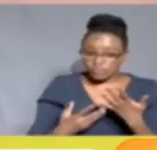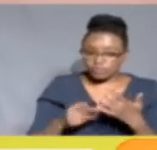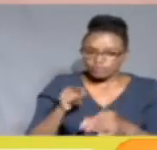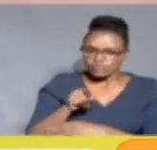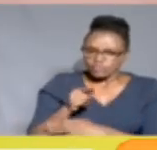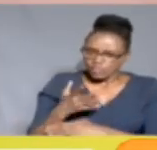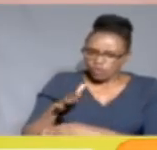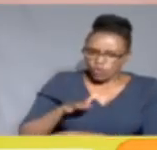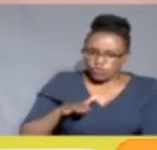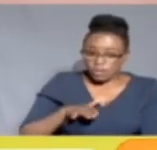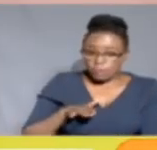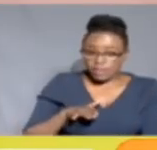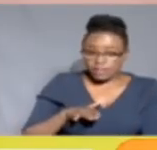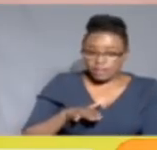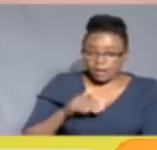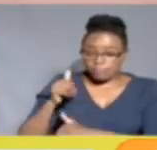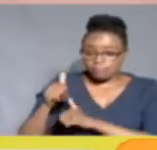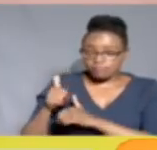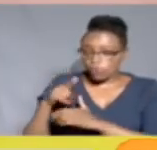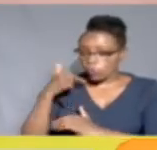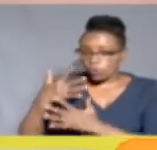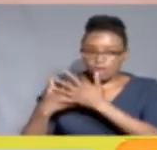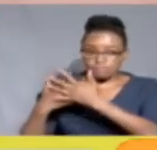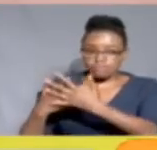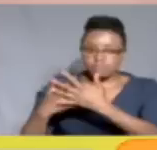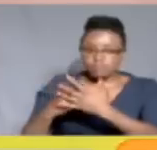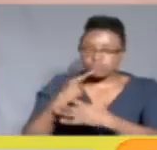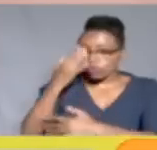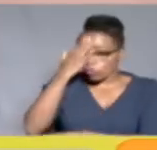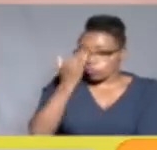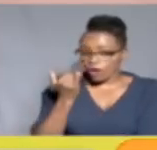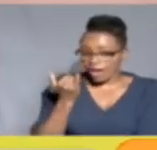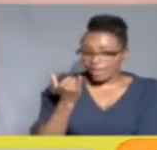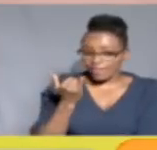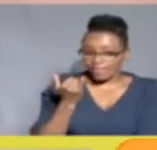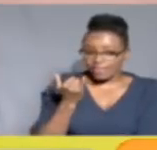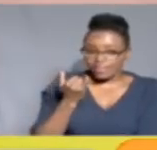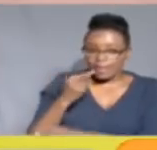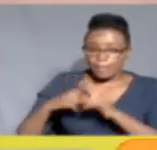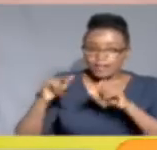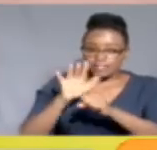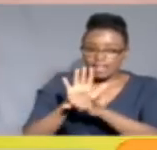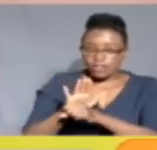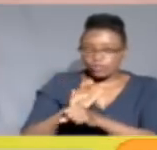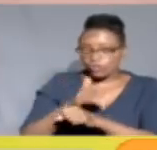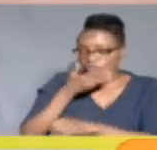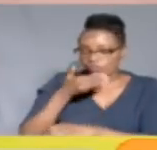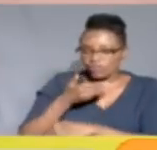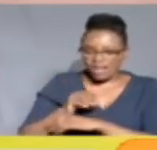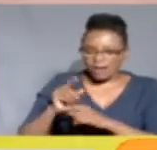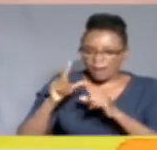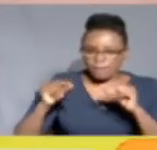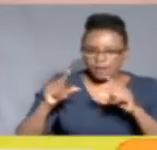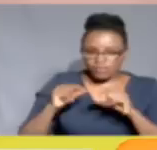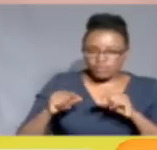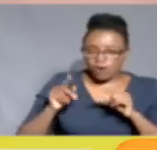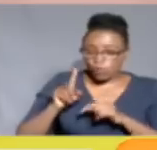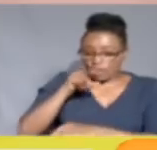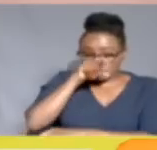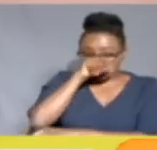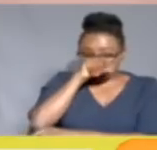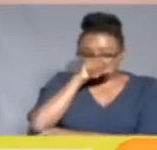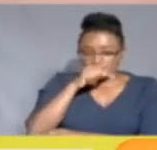of females behind bars. And we'll be talking about why. But a lot of feedback coming in. I'm seeing one here on